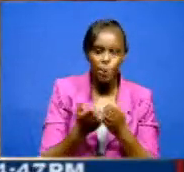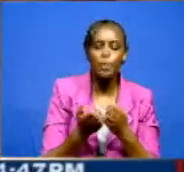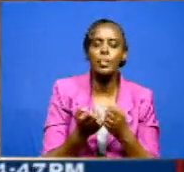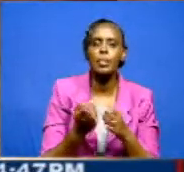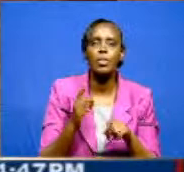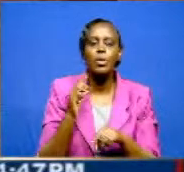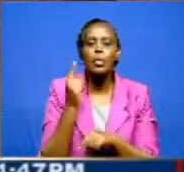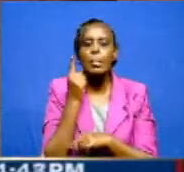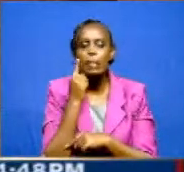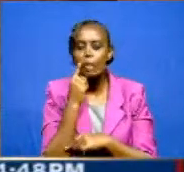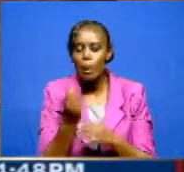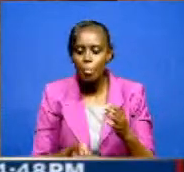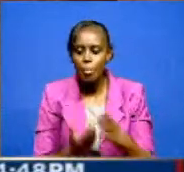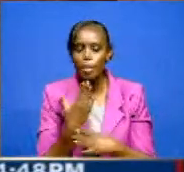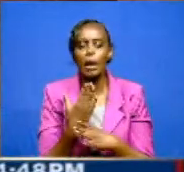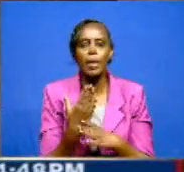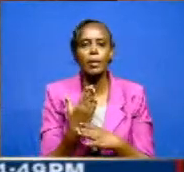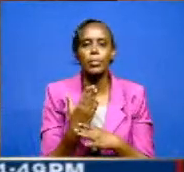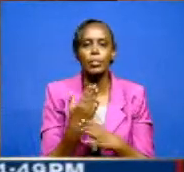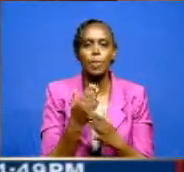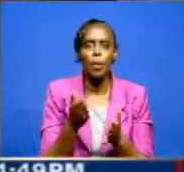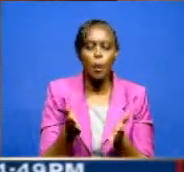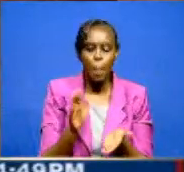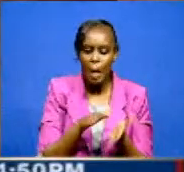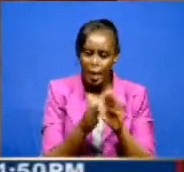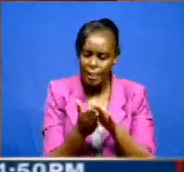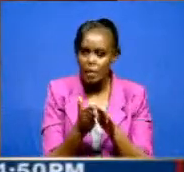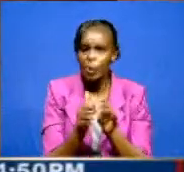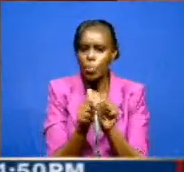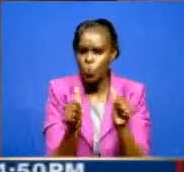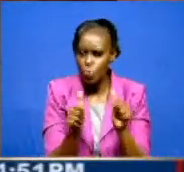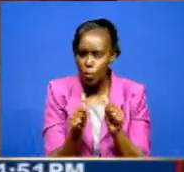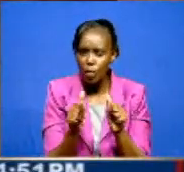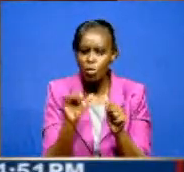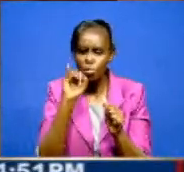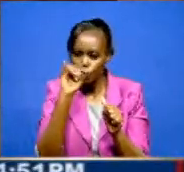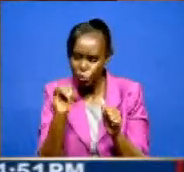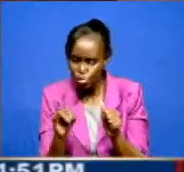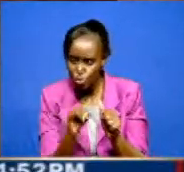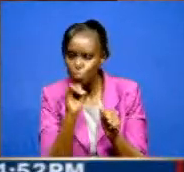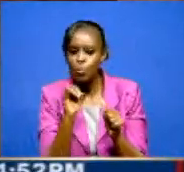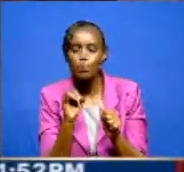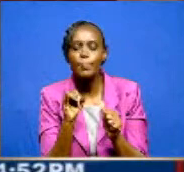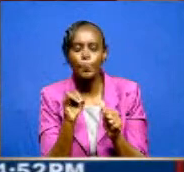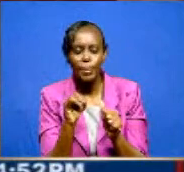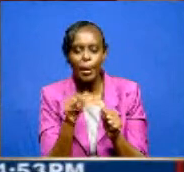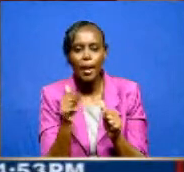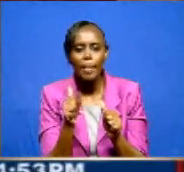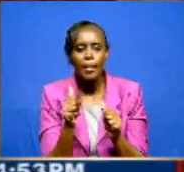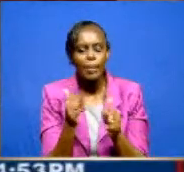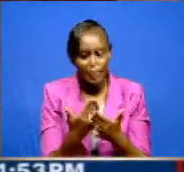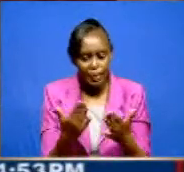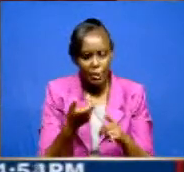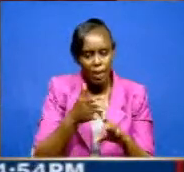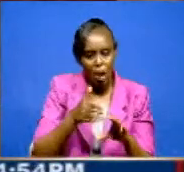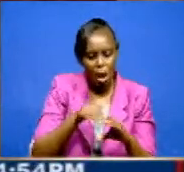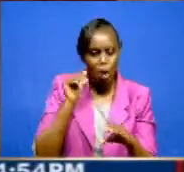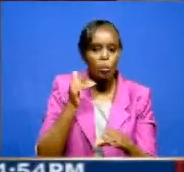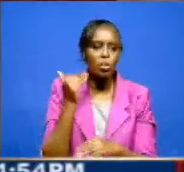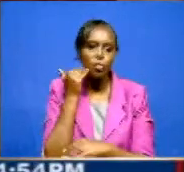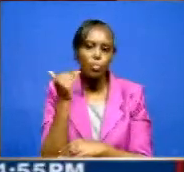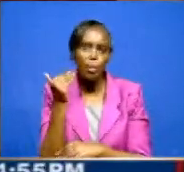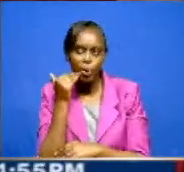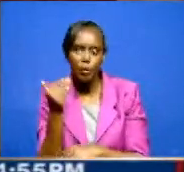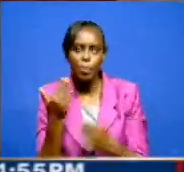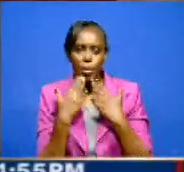we're not seeing a lot of production and packaging, commercial, of juice, you know, and the other byproducts that come from those crops. So